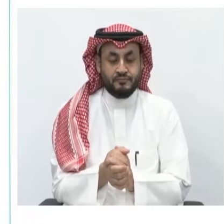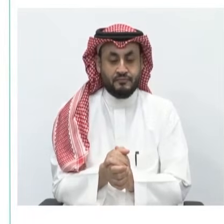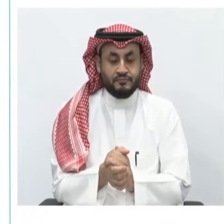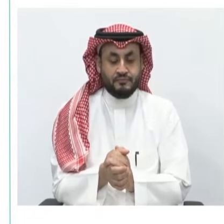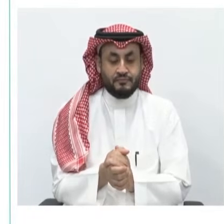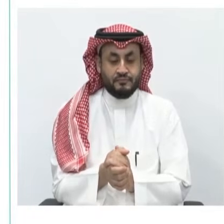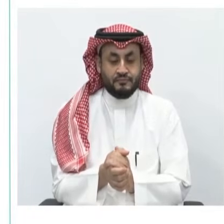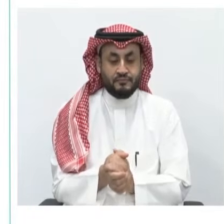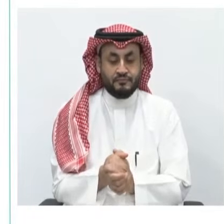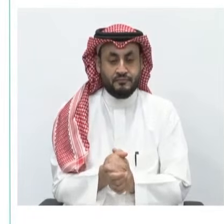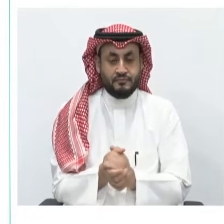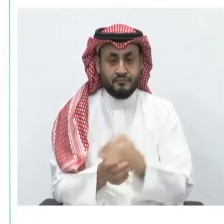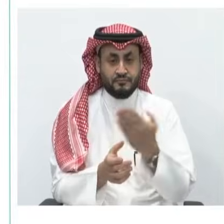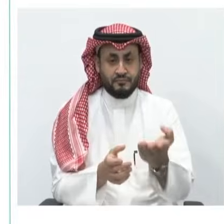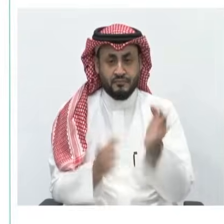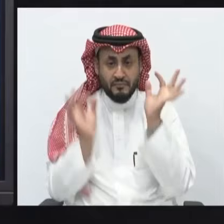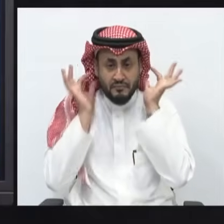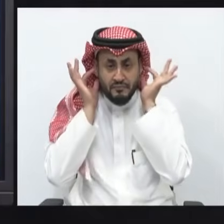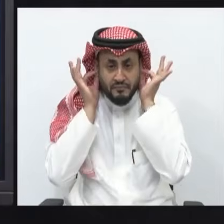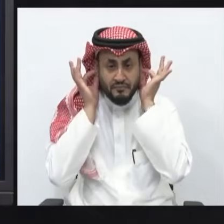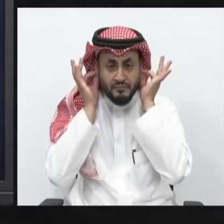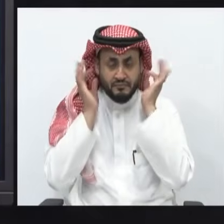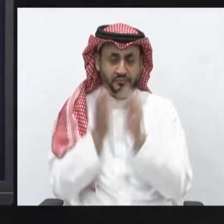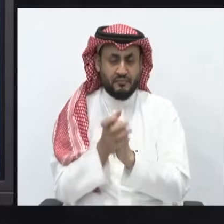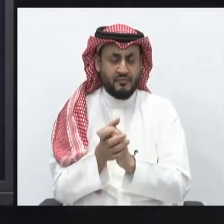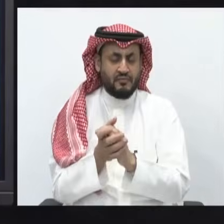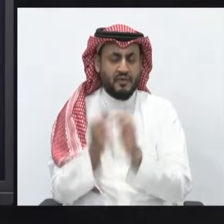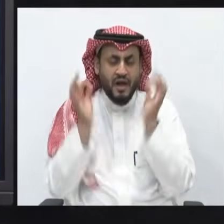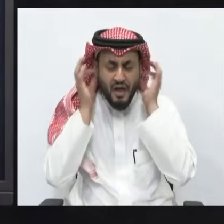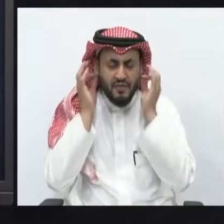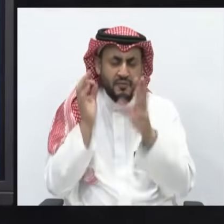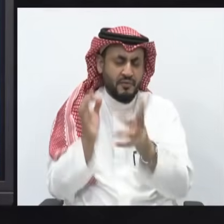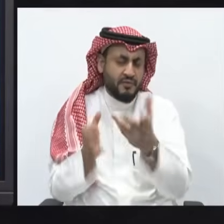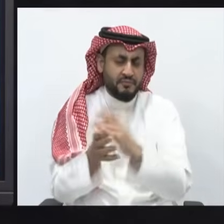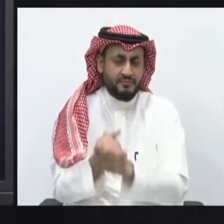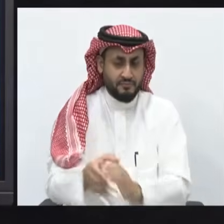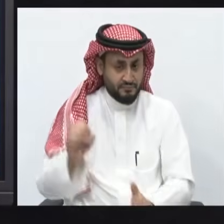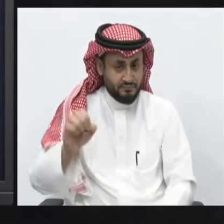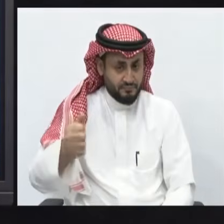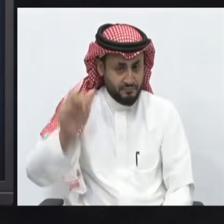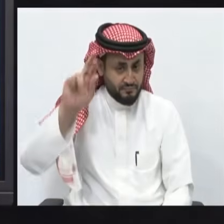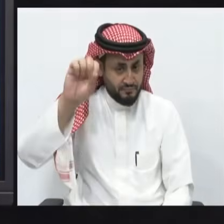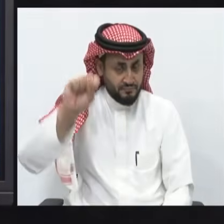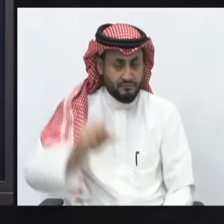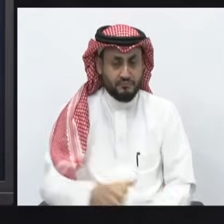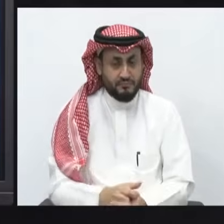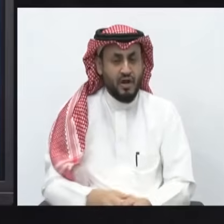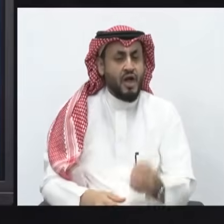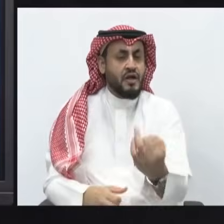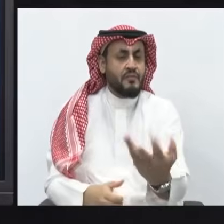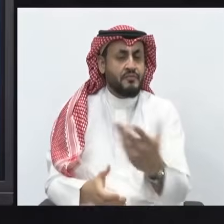What about these? What are they? They are ears.